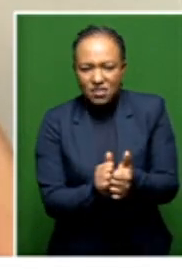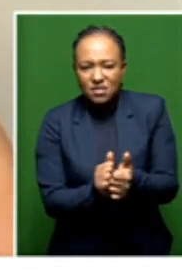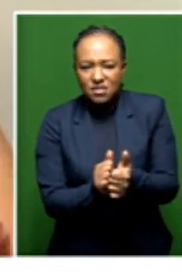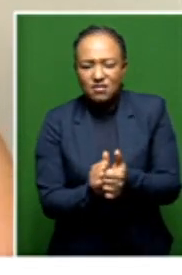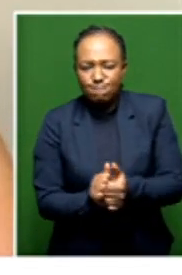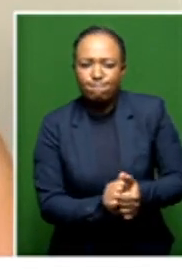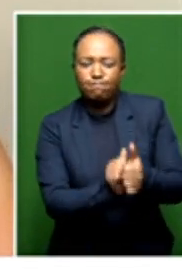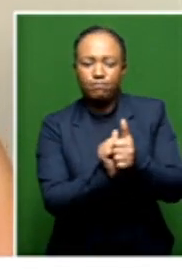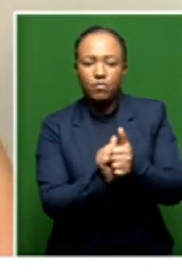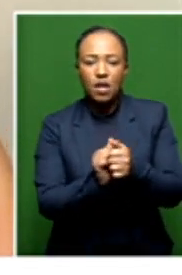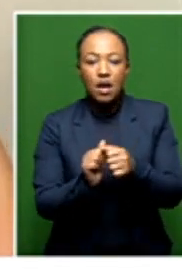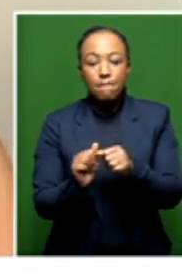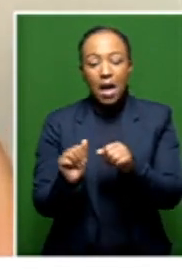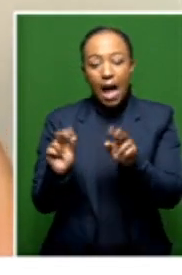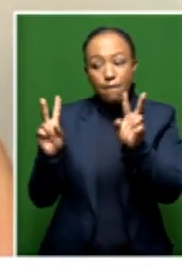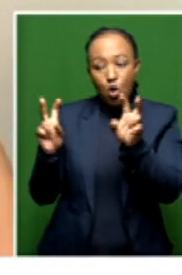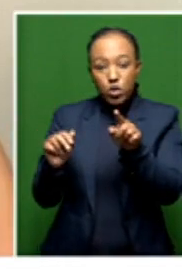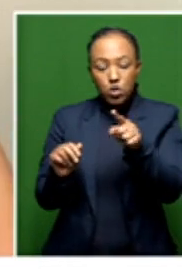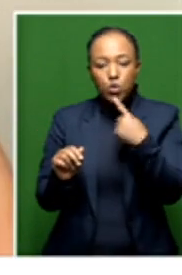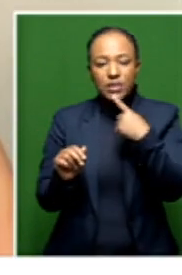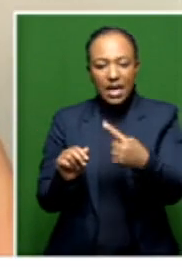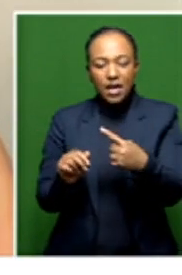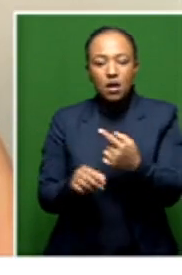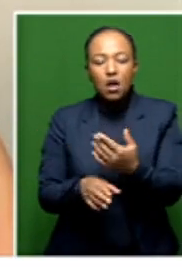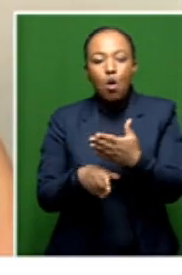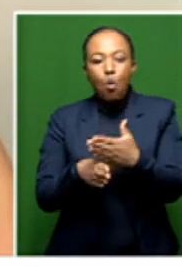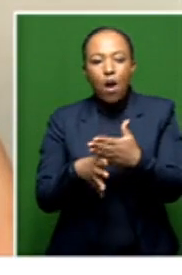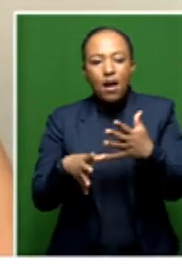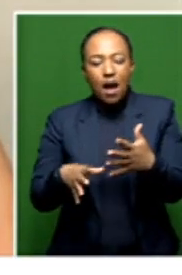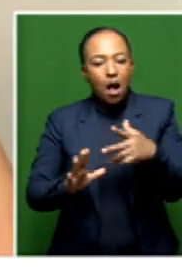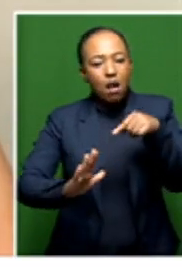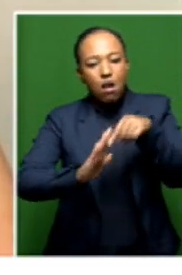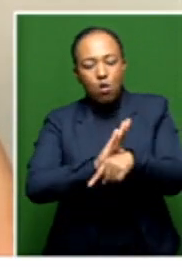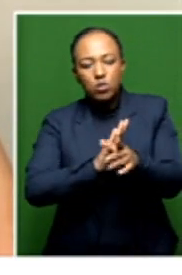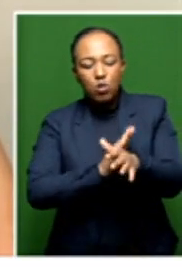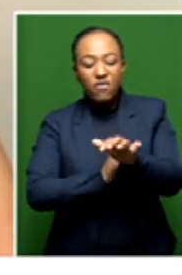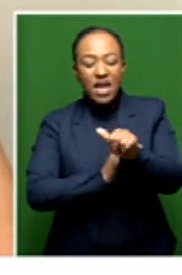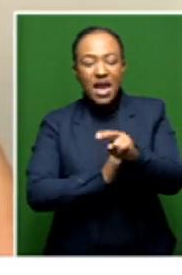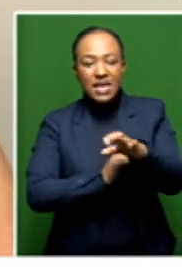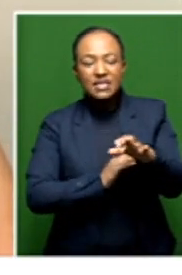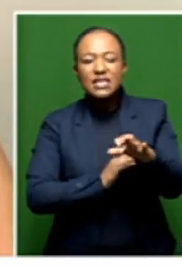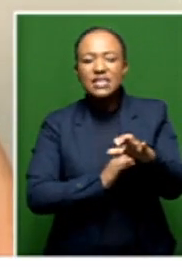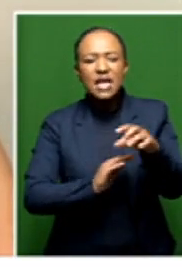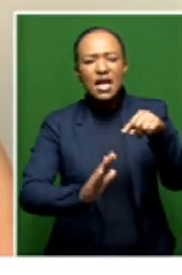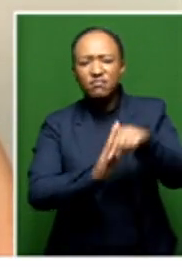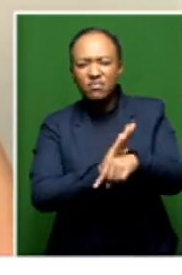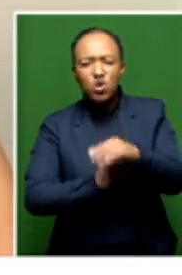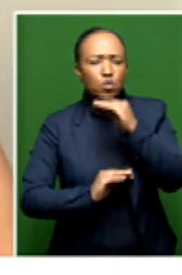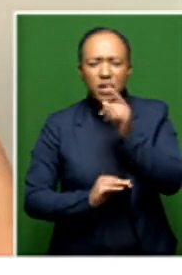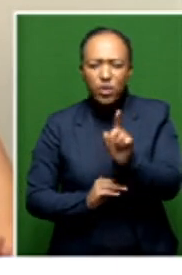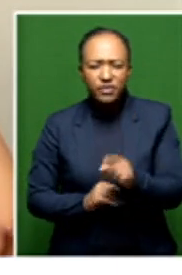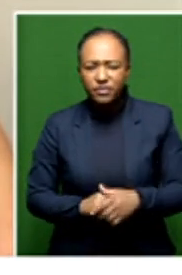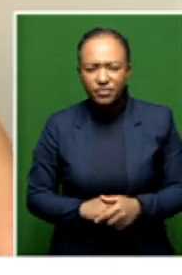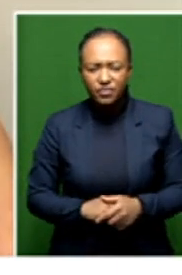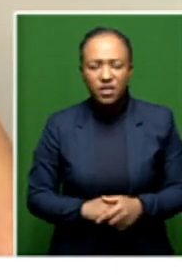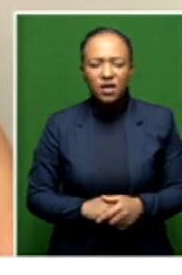say, and I'm quoting what you said, that workers would be the biggest losers if the ANC lost the election, what do you mean by that? And how